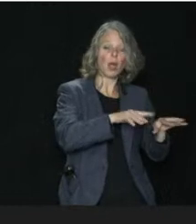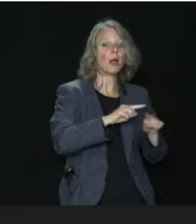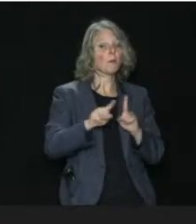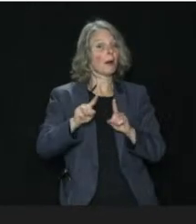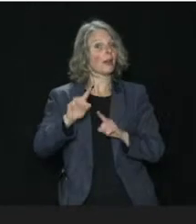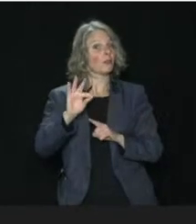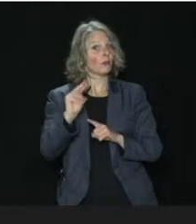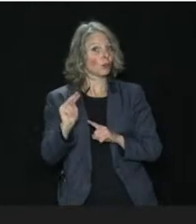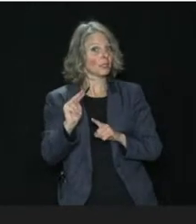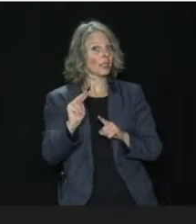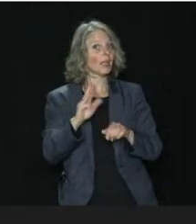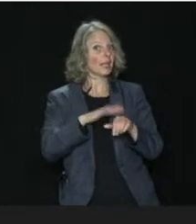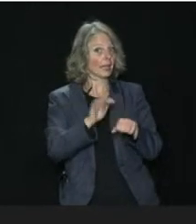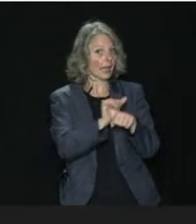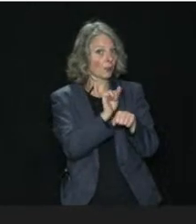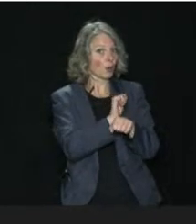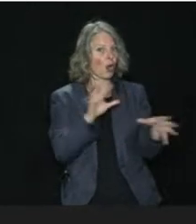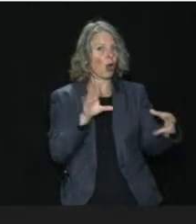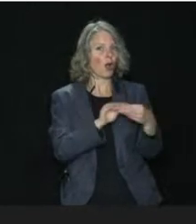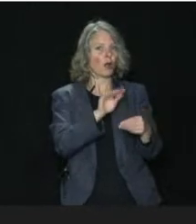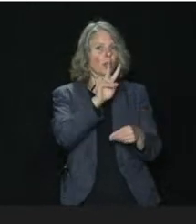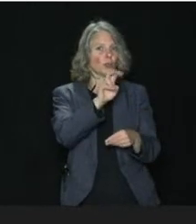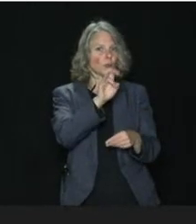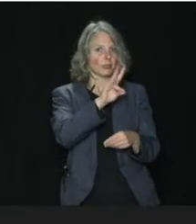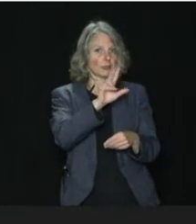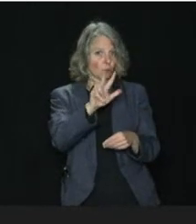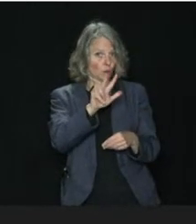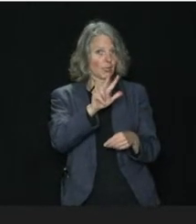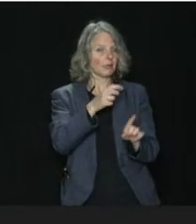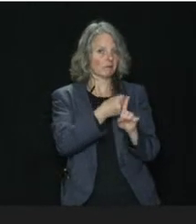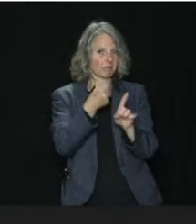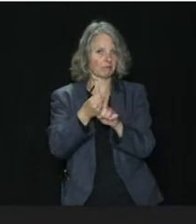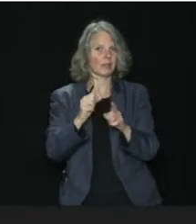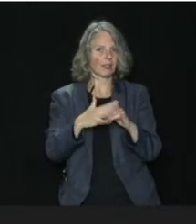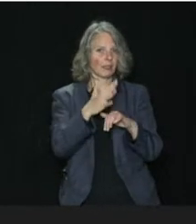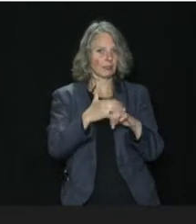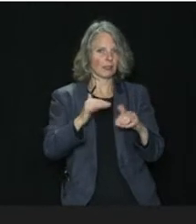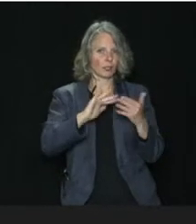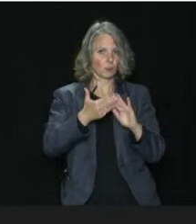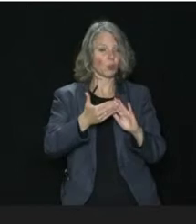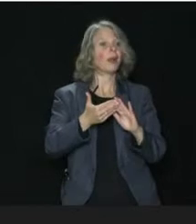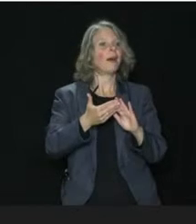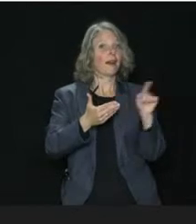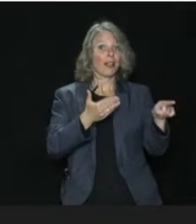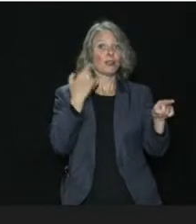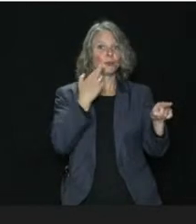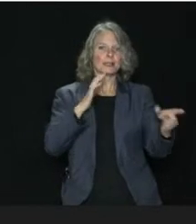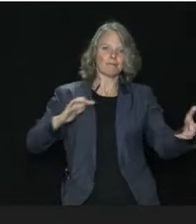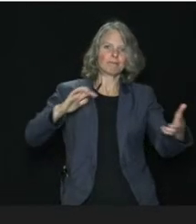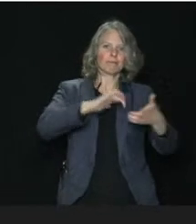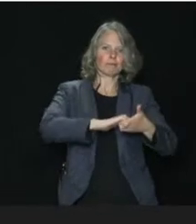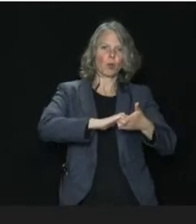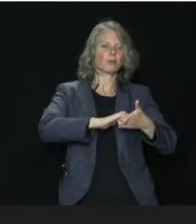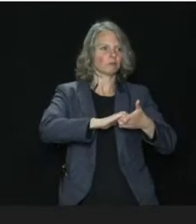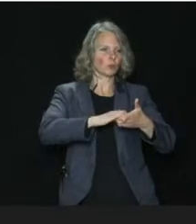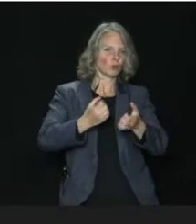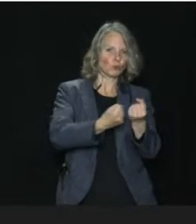totaled recently 223 active cases, and is encouraging to see the support and partnerships in the vaccine